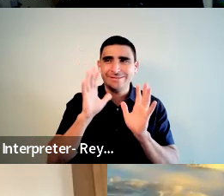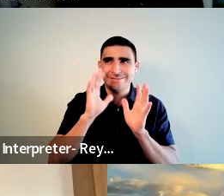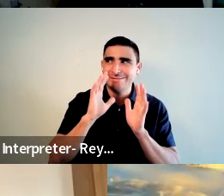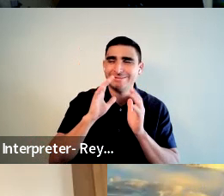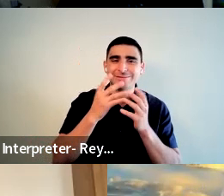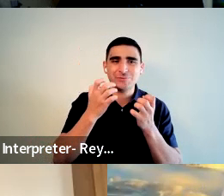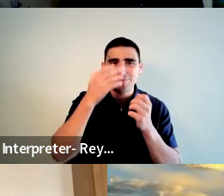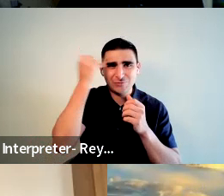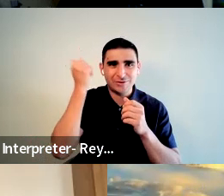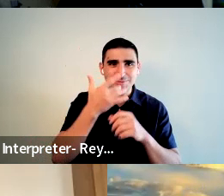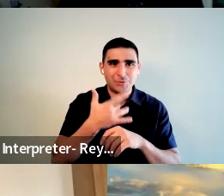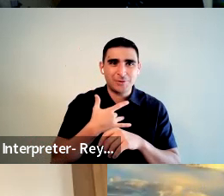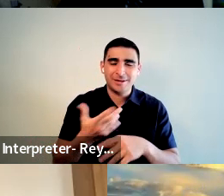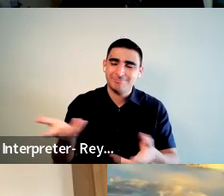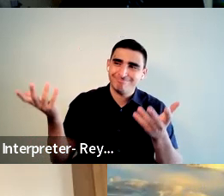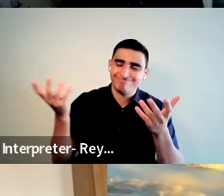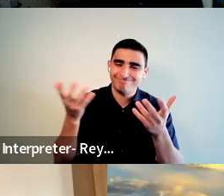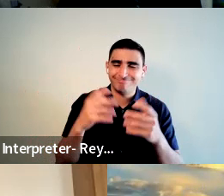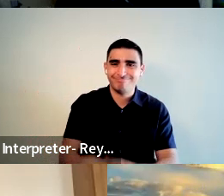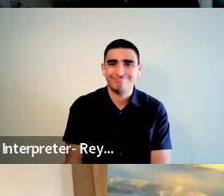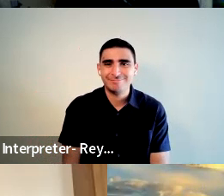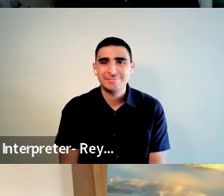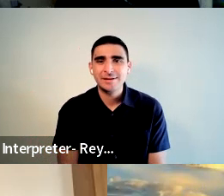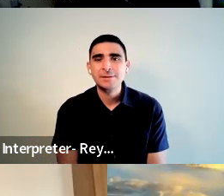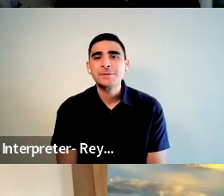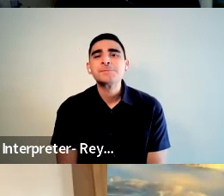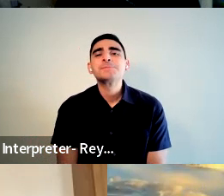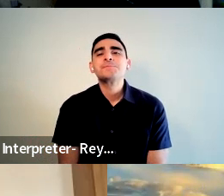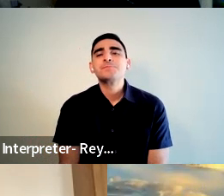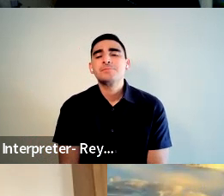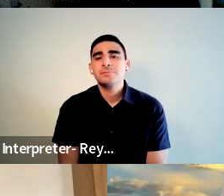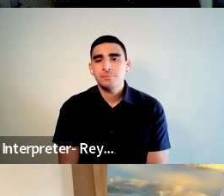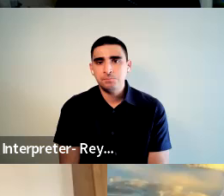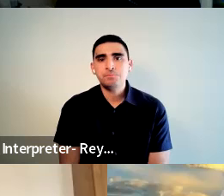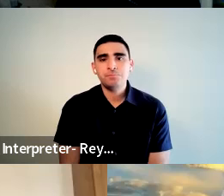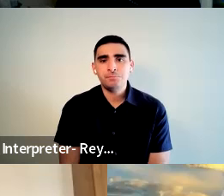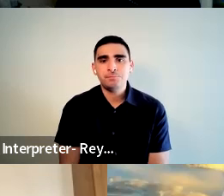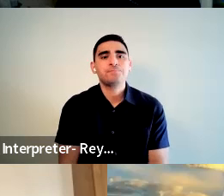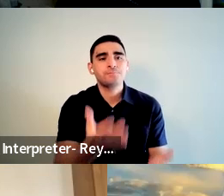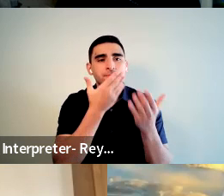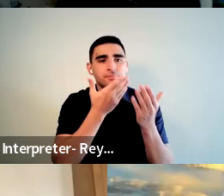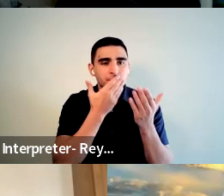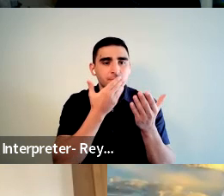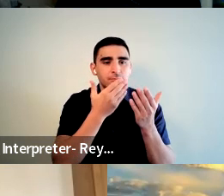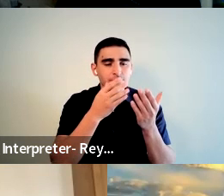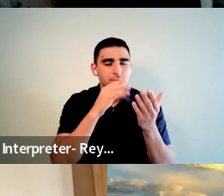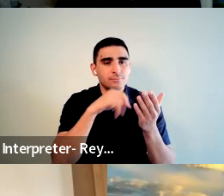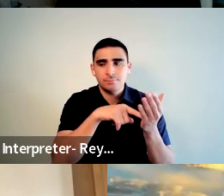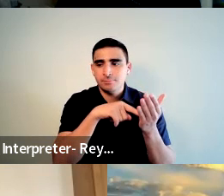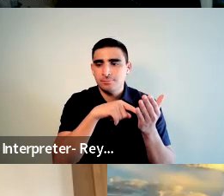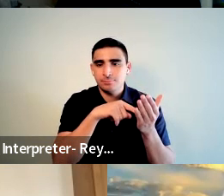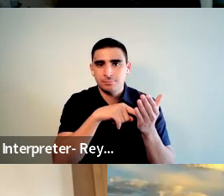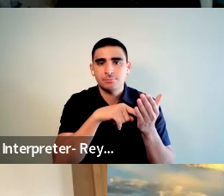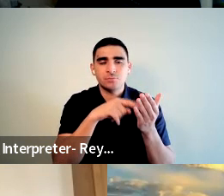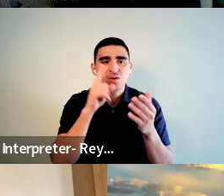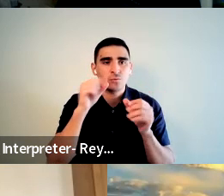Yeah, they are what they are. Well, I appreciate that reminder about sustainability. I do think